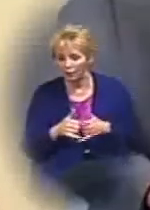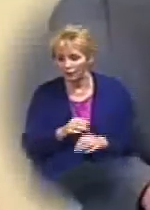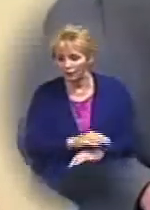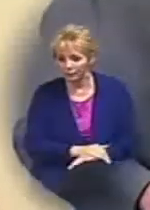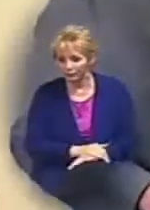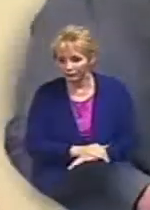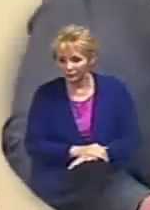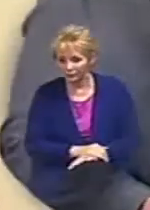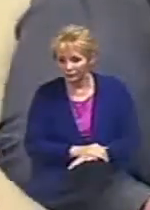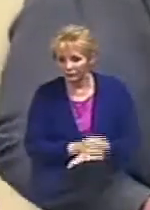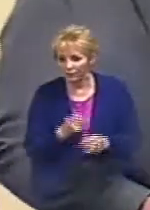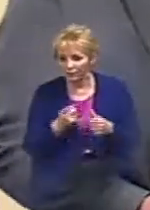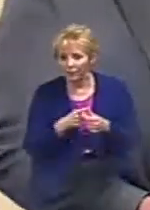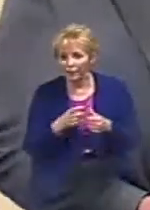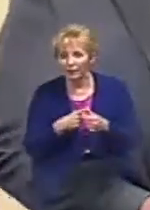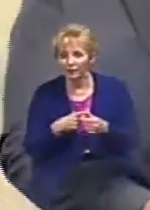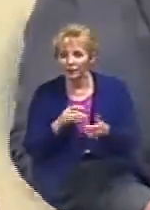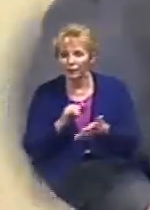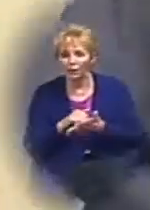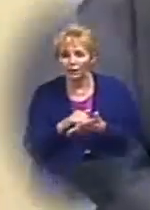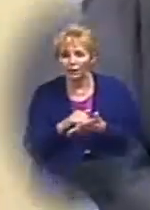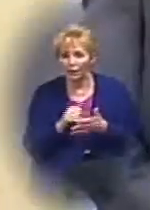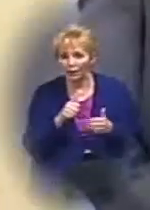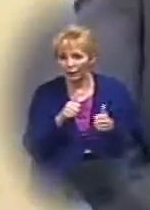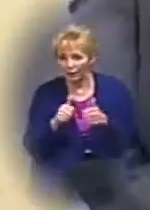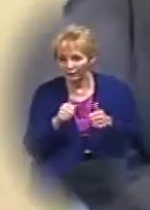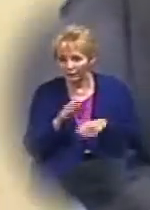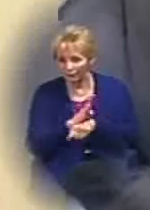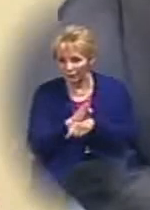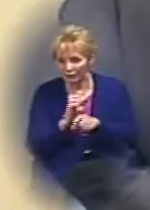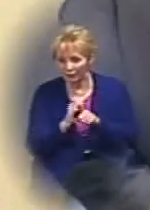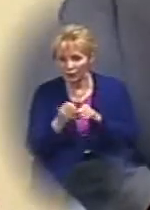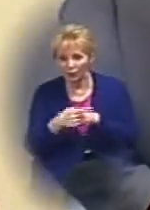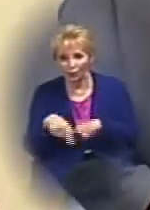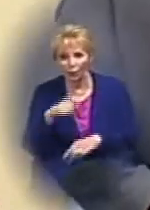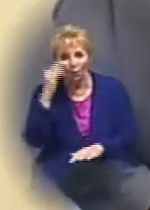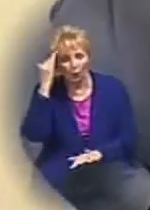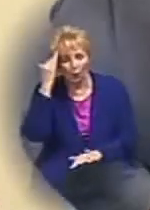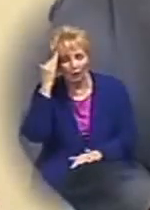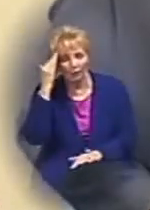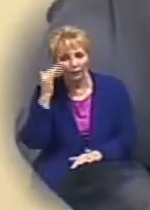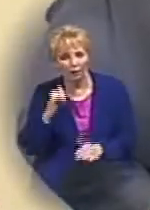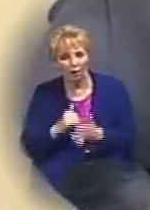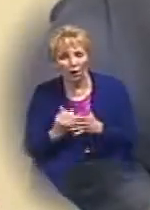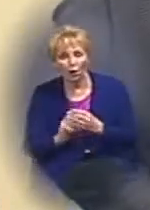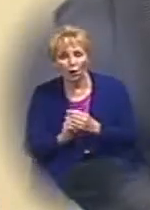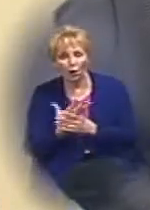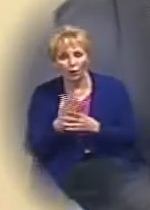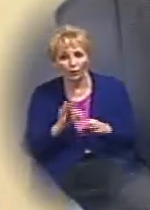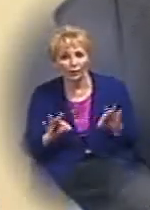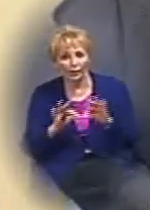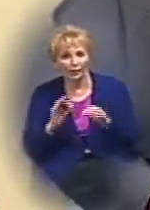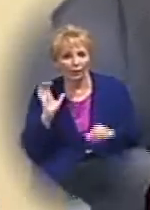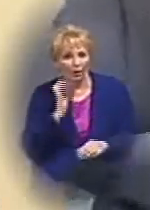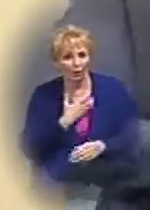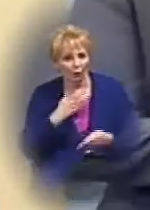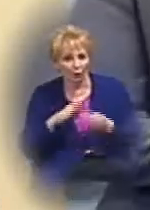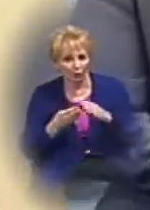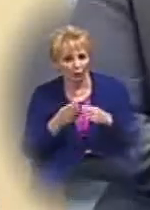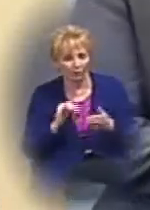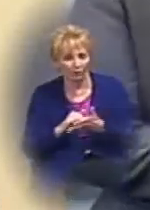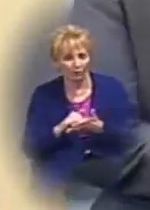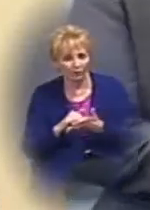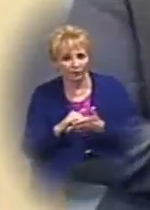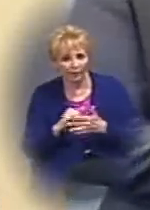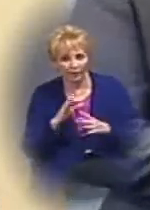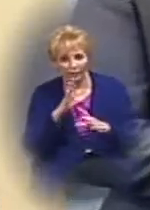First of all, there's the competitive business environment. As you all are well aware, growth is key to our communities. So it's